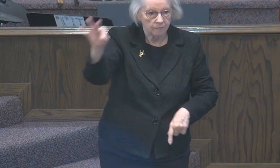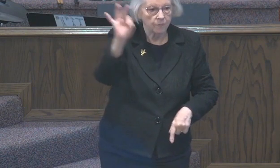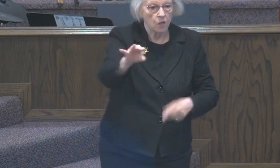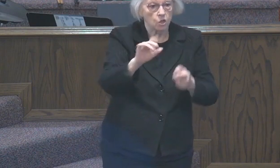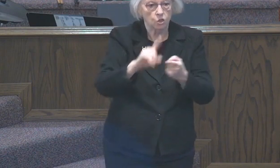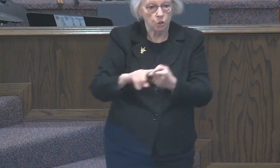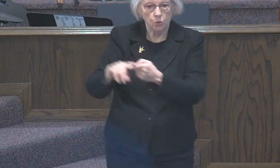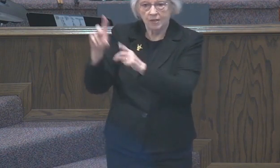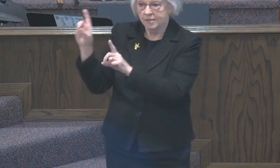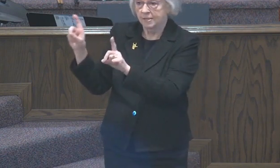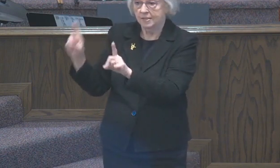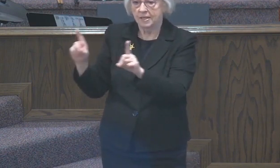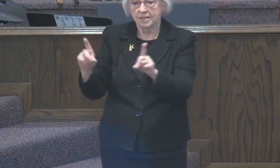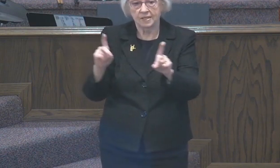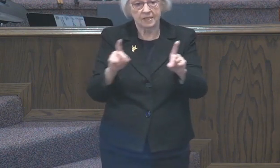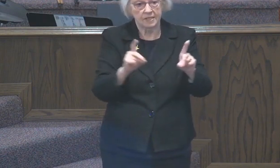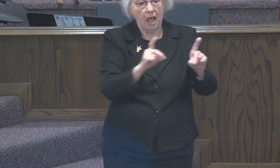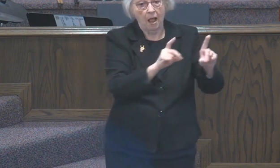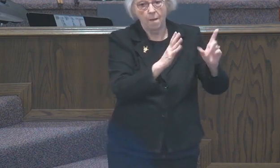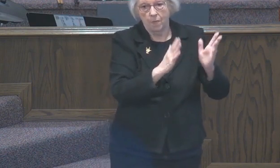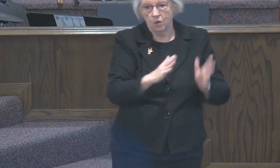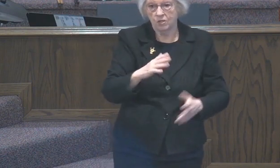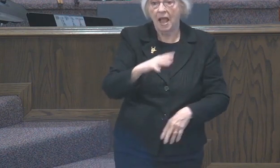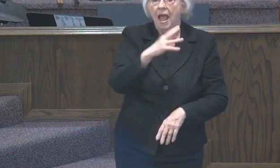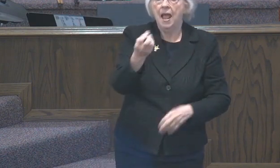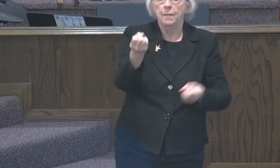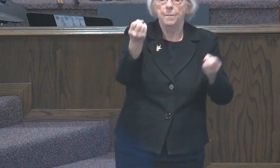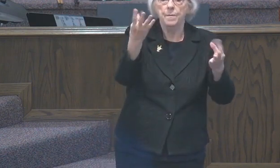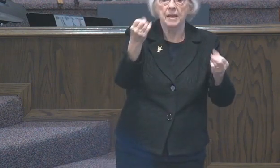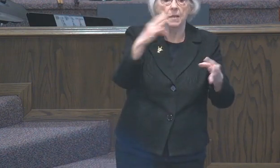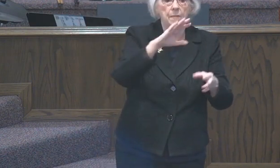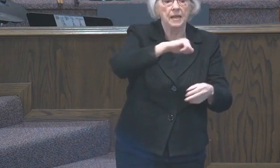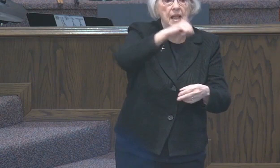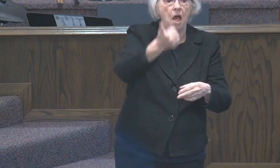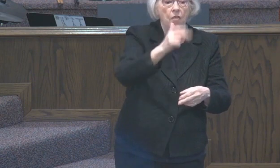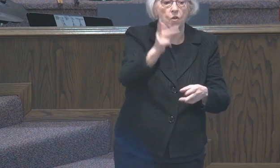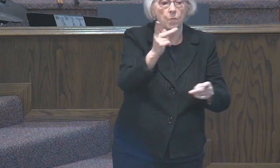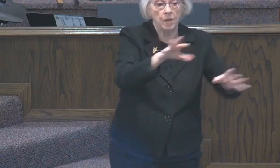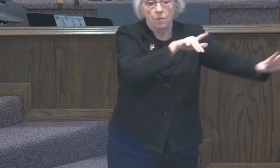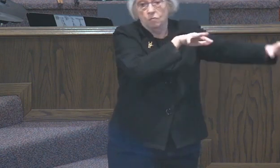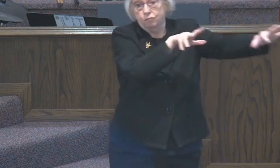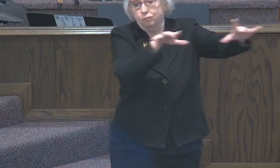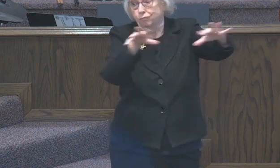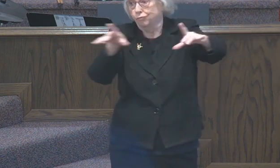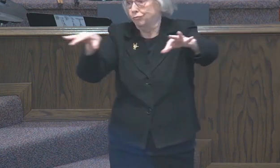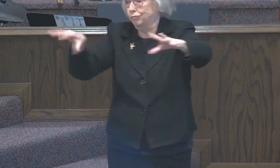But as we've worked our way through that, we've seen a lot.